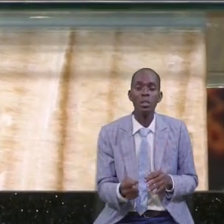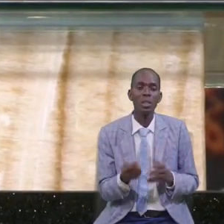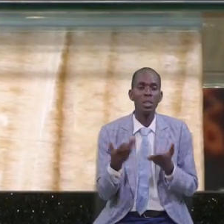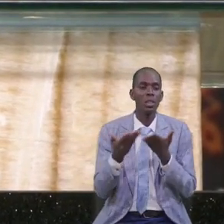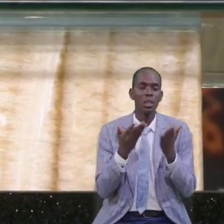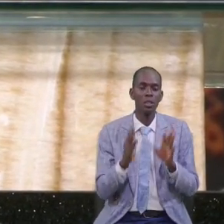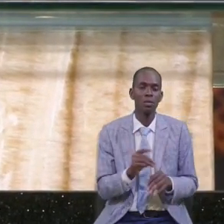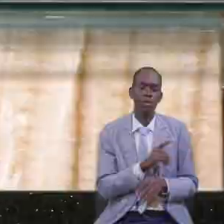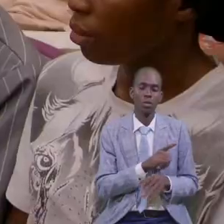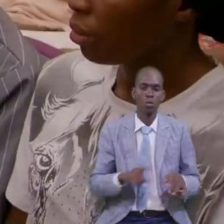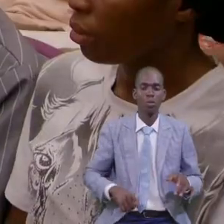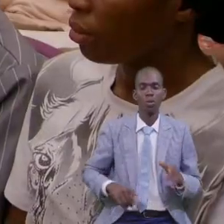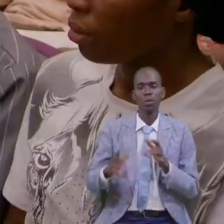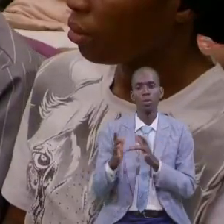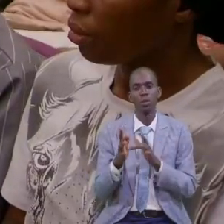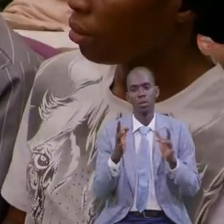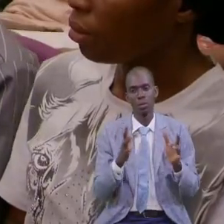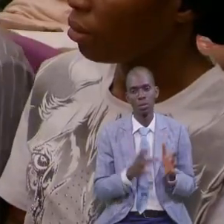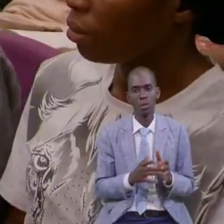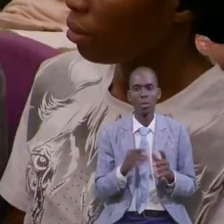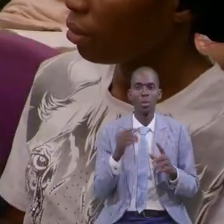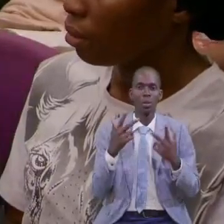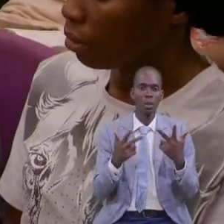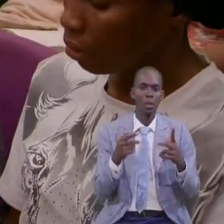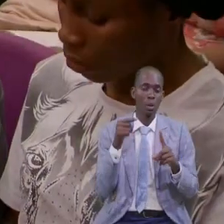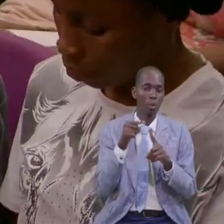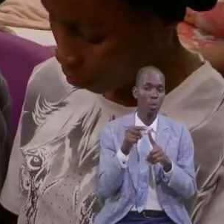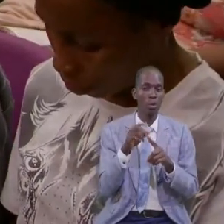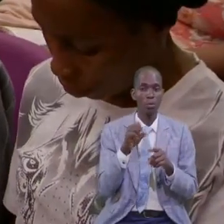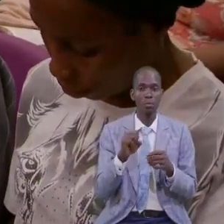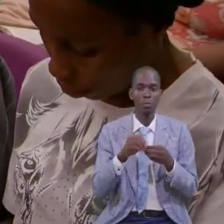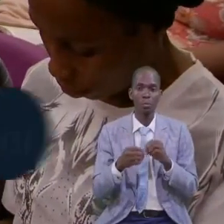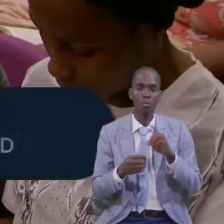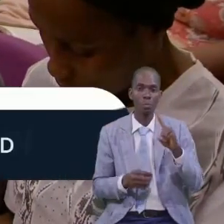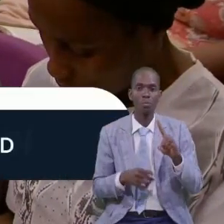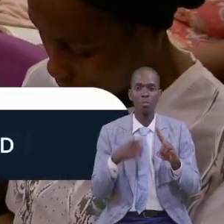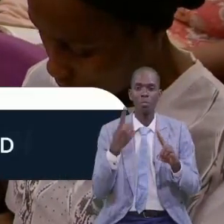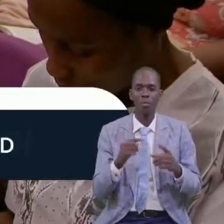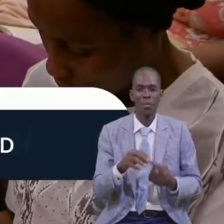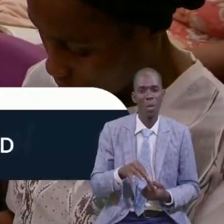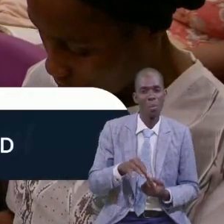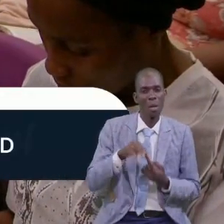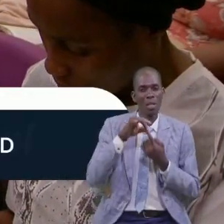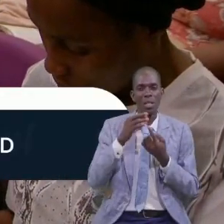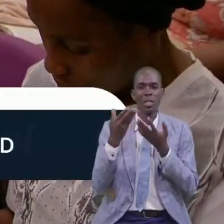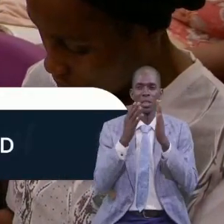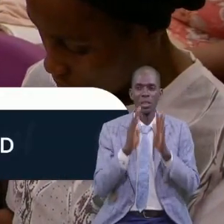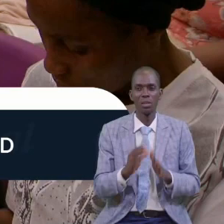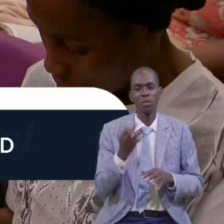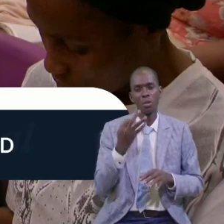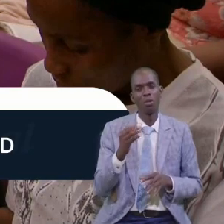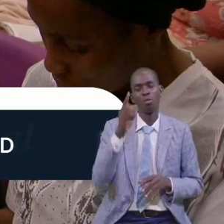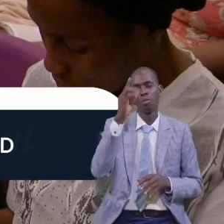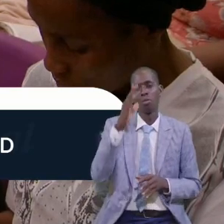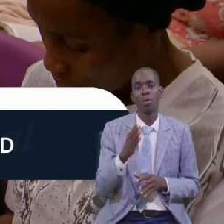Three things we're looking at here. Number one, the peculiar servants of God. There are people in the Old